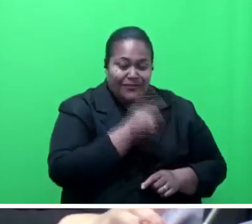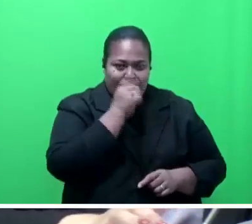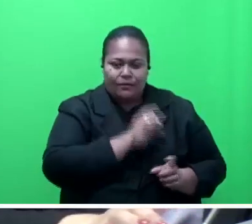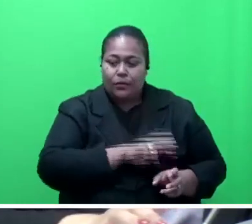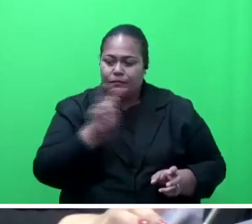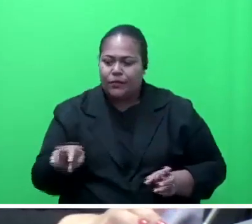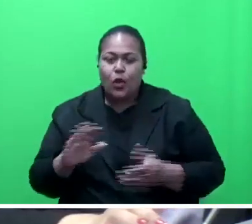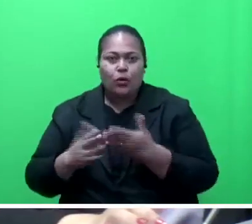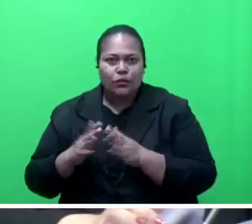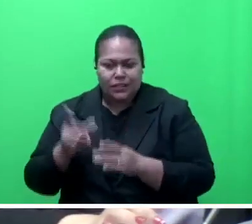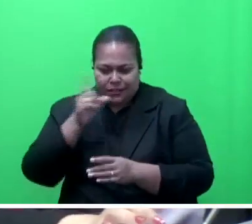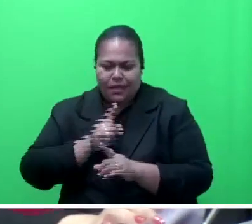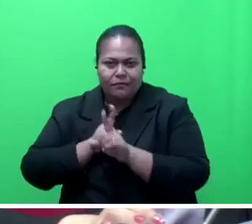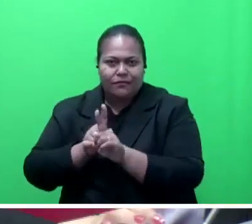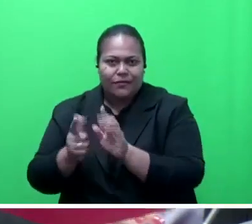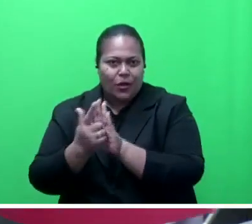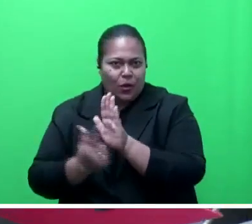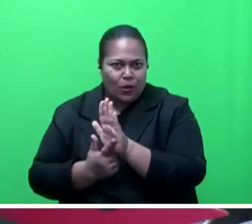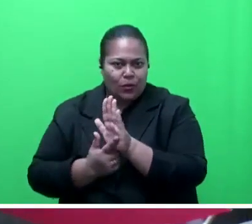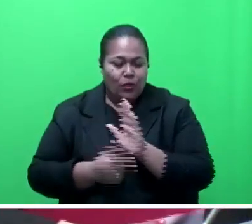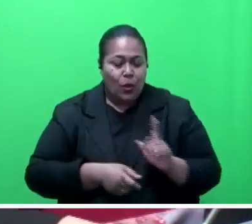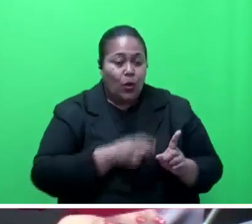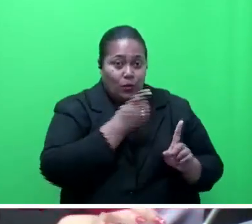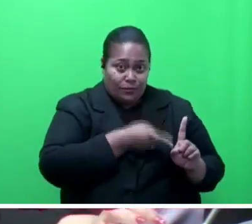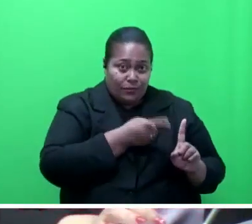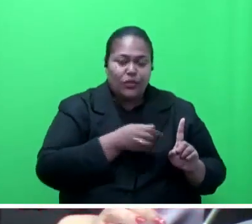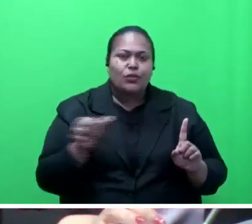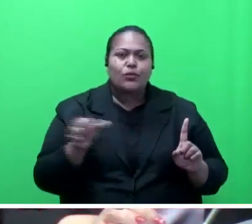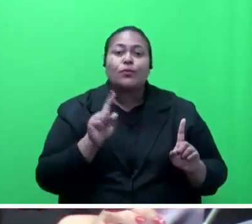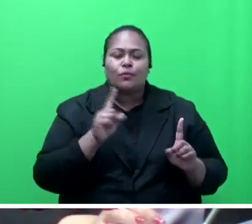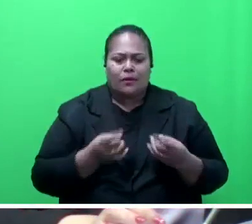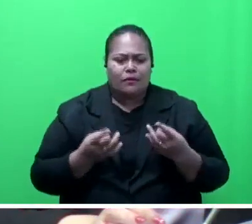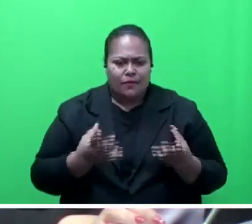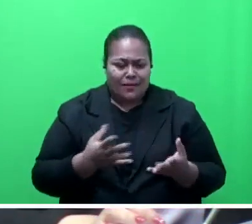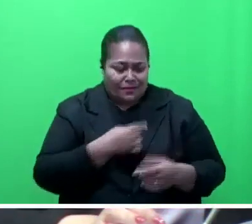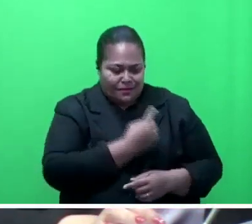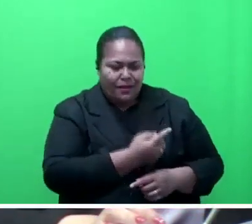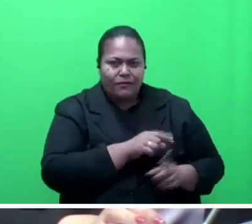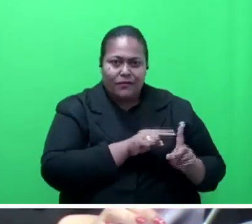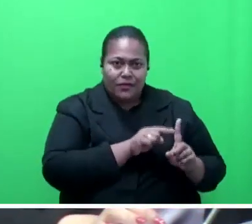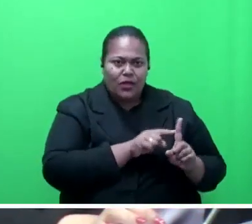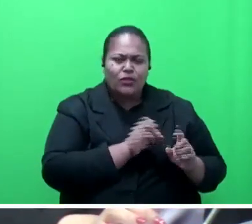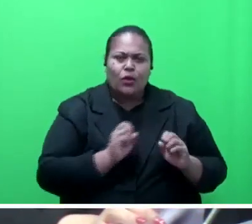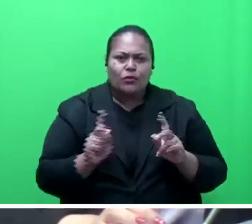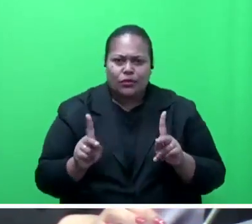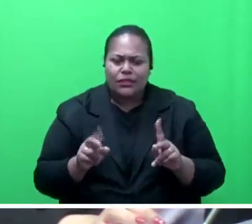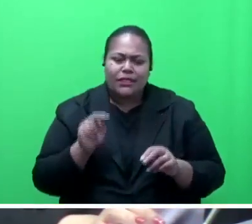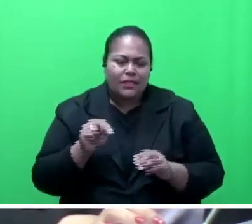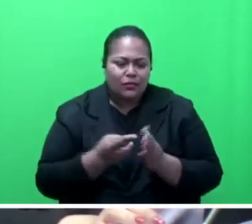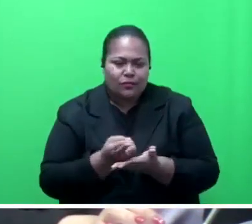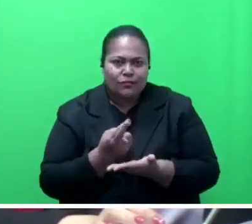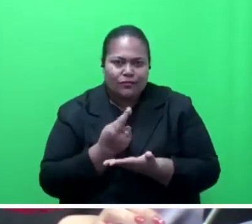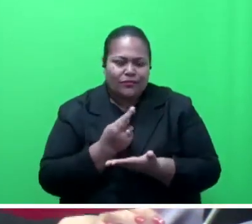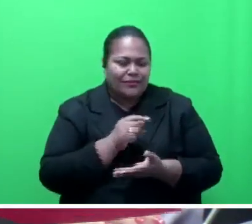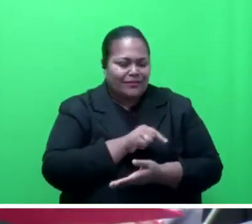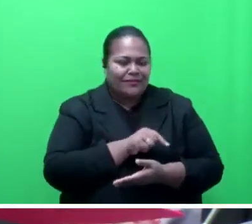citizen. The prisoner should have availed himself or herself of opportunities offered during the term of imprisonment aimed at rehabilitation and equipping the prisoner